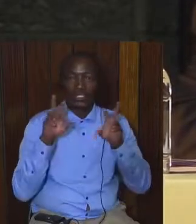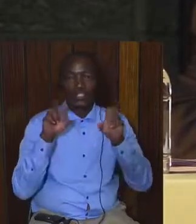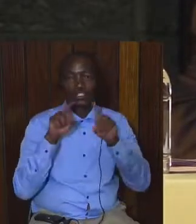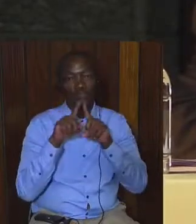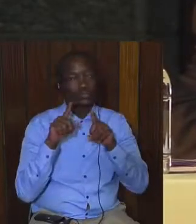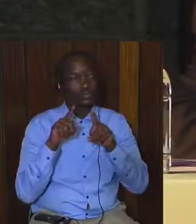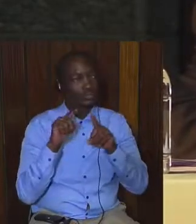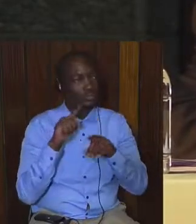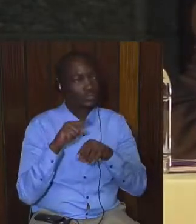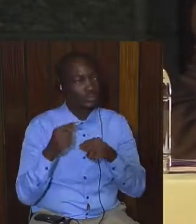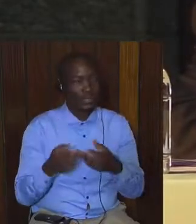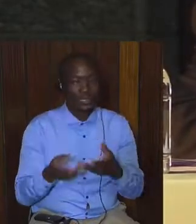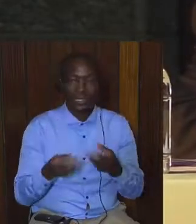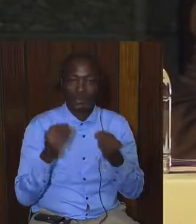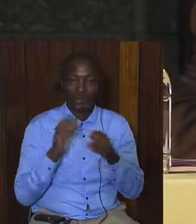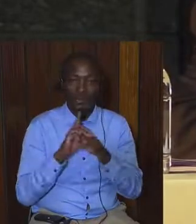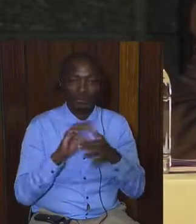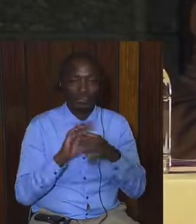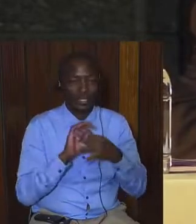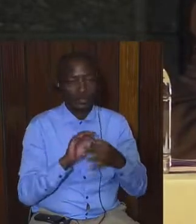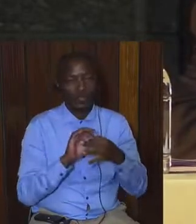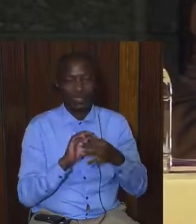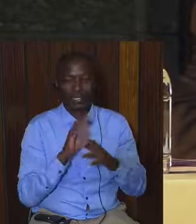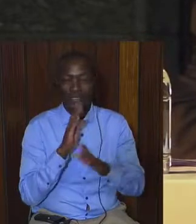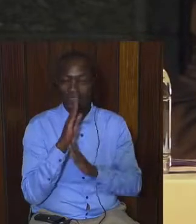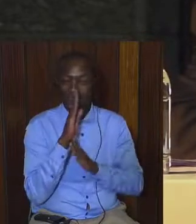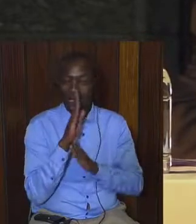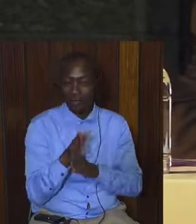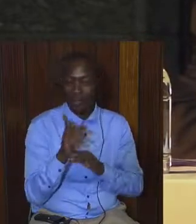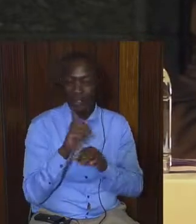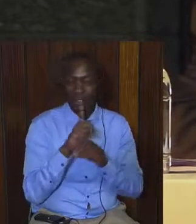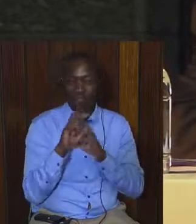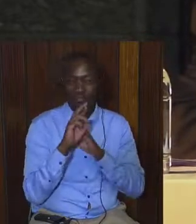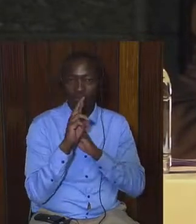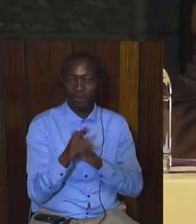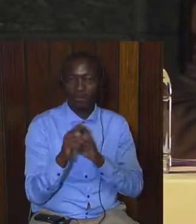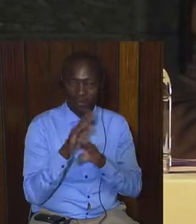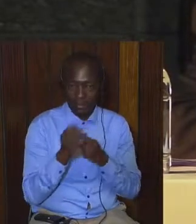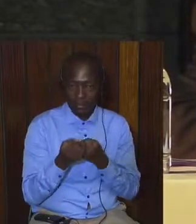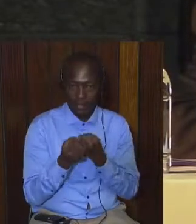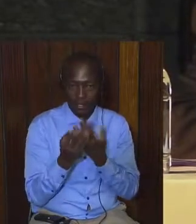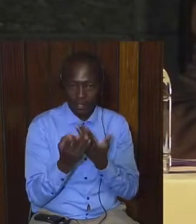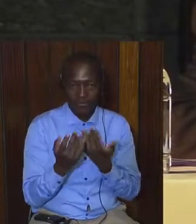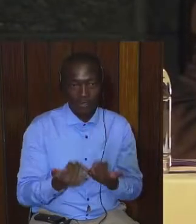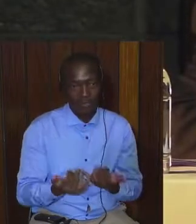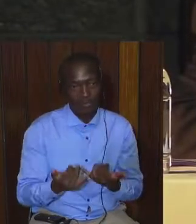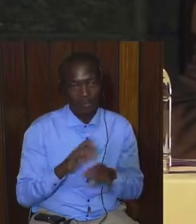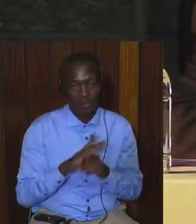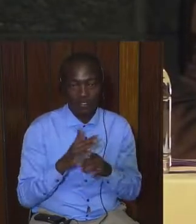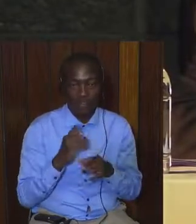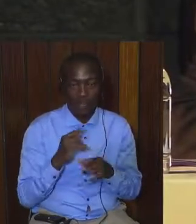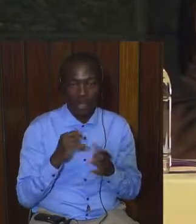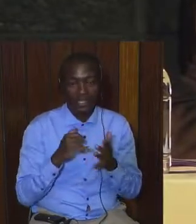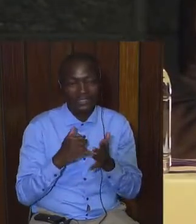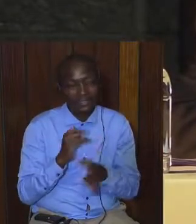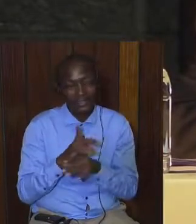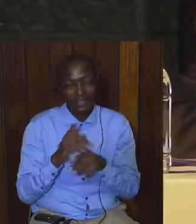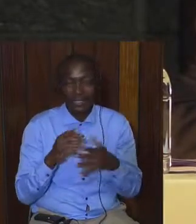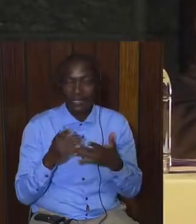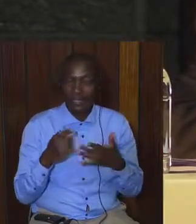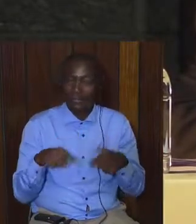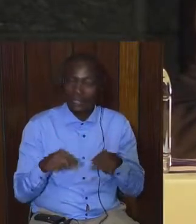came up because they relate directly to the report which I'm about to give now. So I fear that if I jump straight into